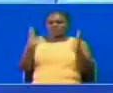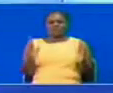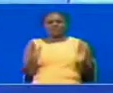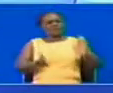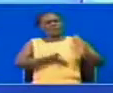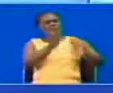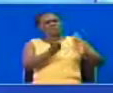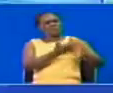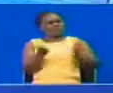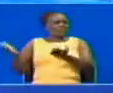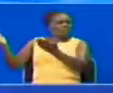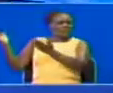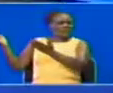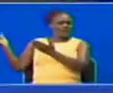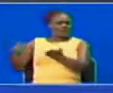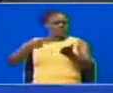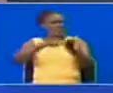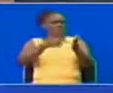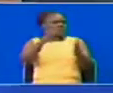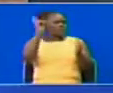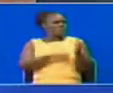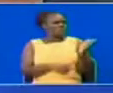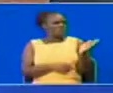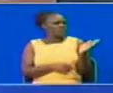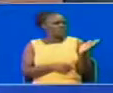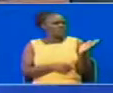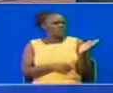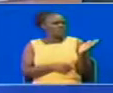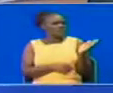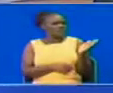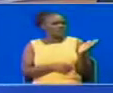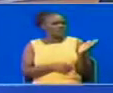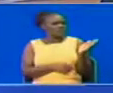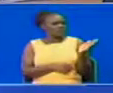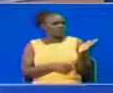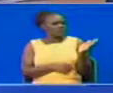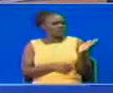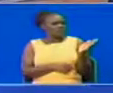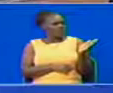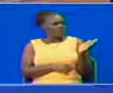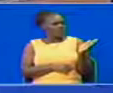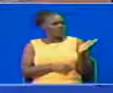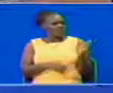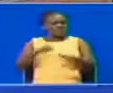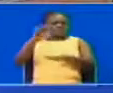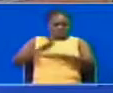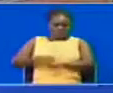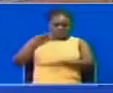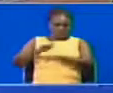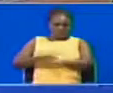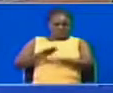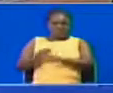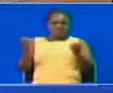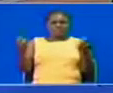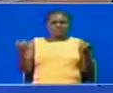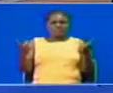Quickly, what does this mean for Kenyan universities, this audit report? I mean, this is good. For the first time in so many years, we have a